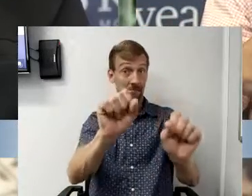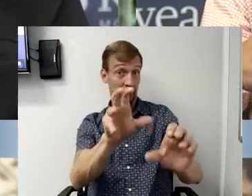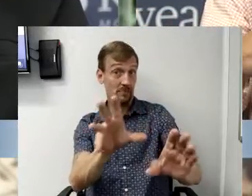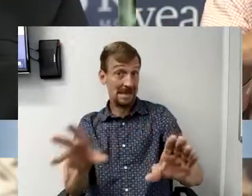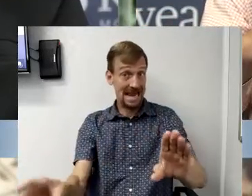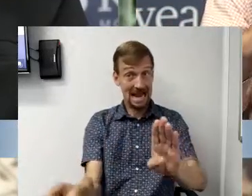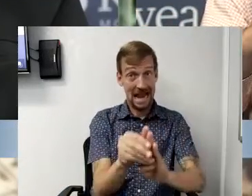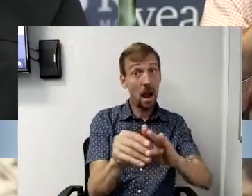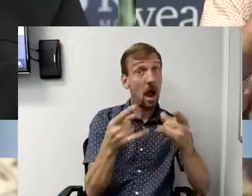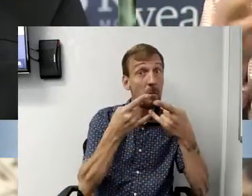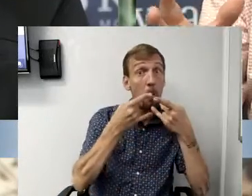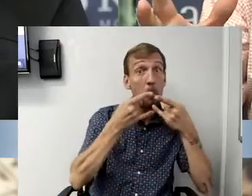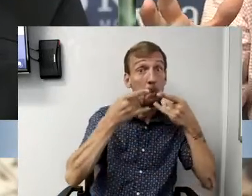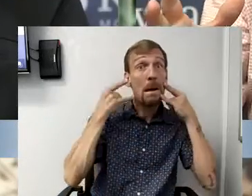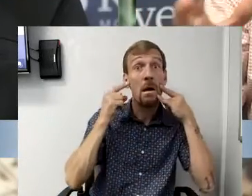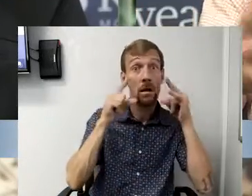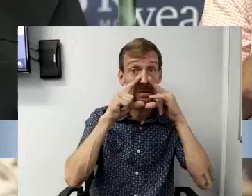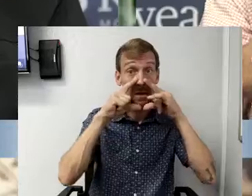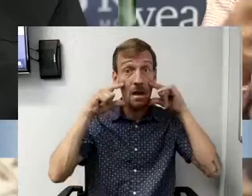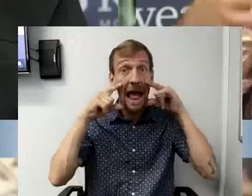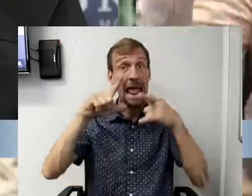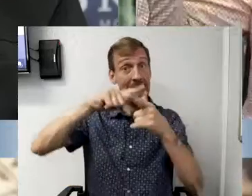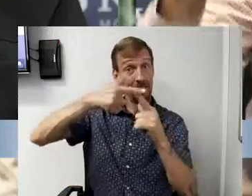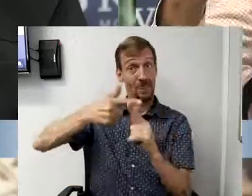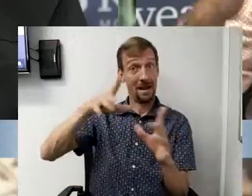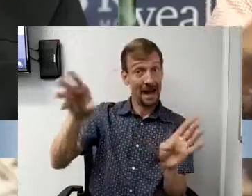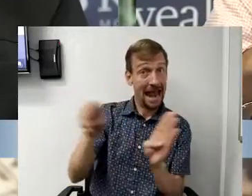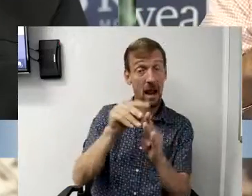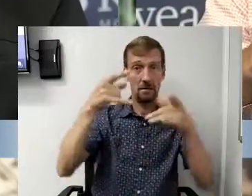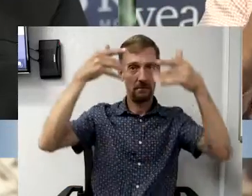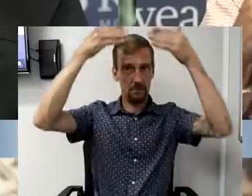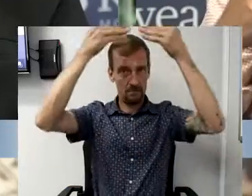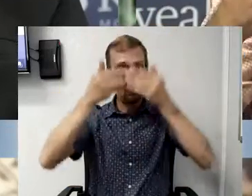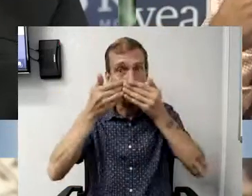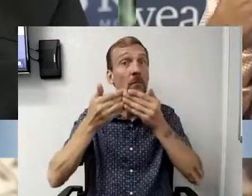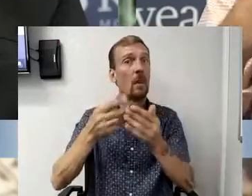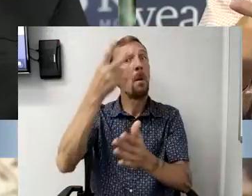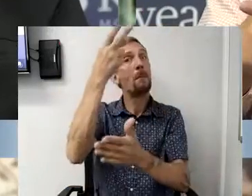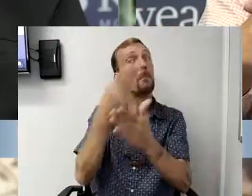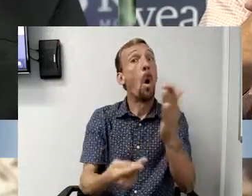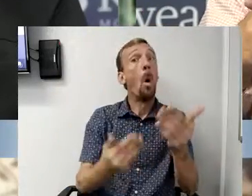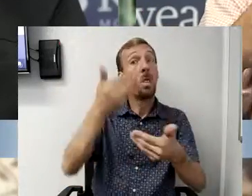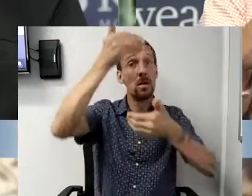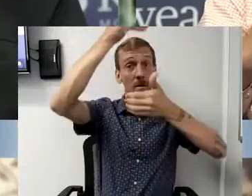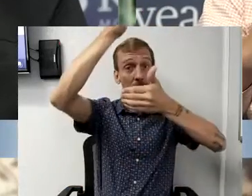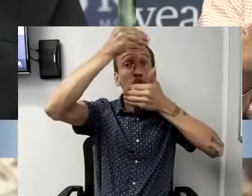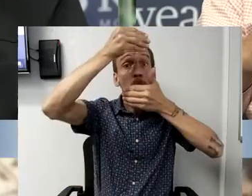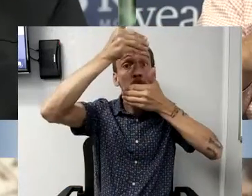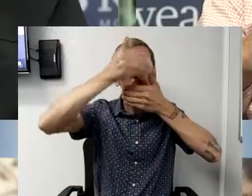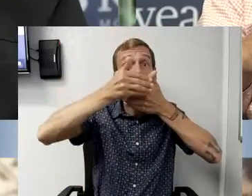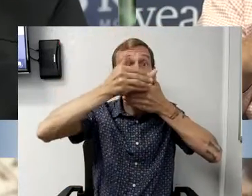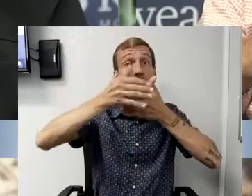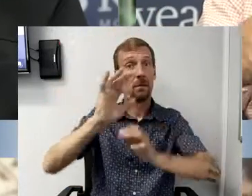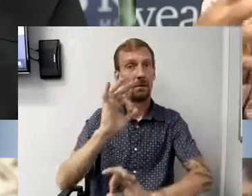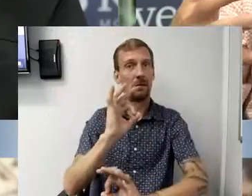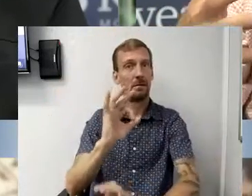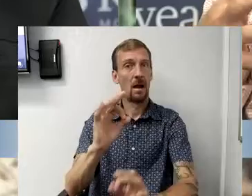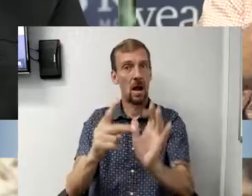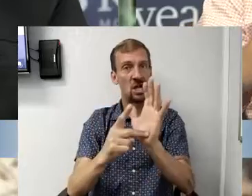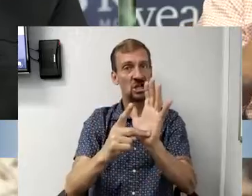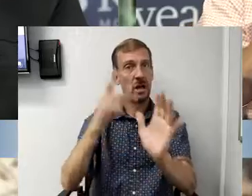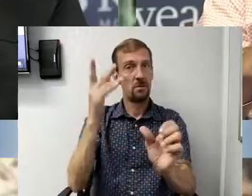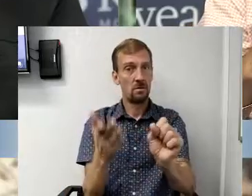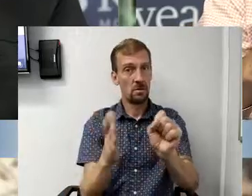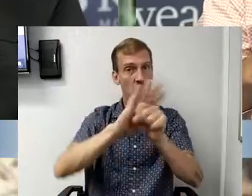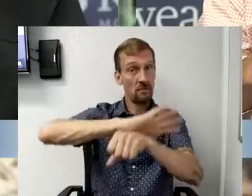mask. Masks still super superior to not having a face shield. Having a mask and a face shield, double